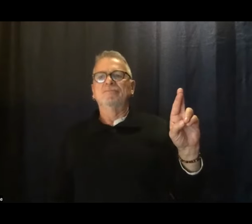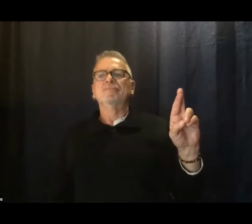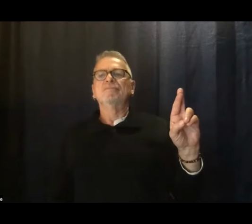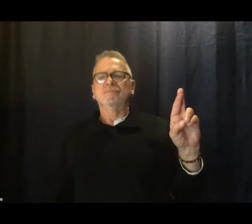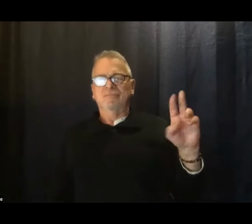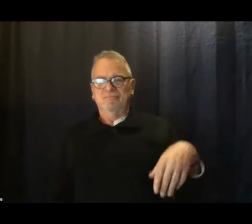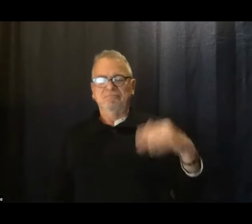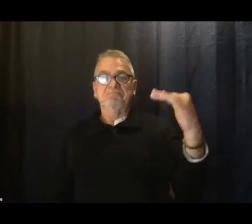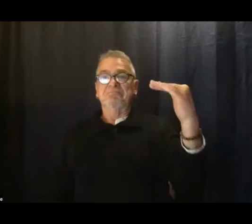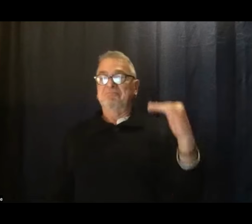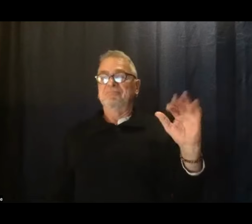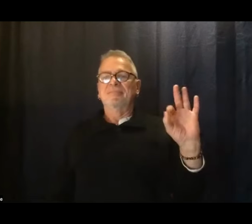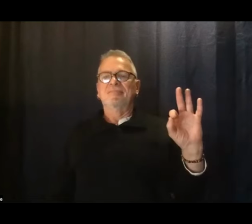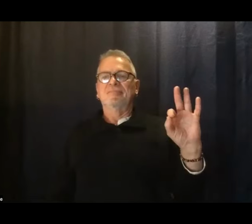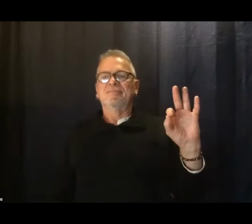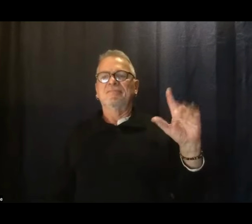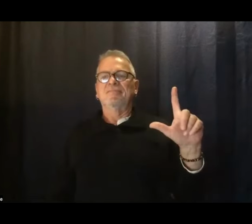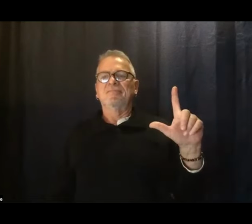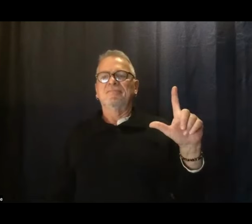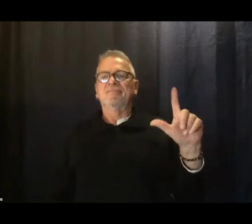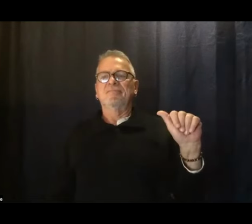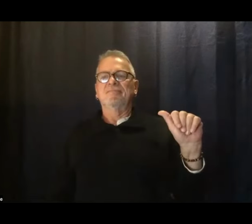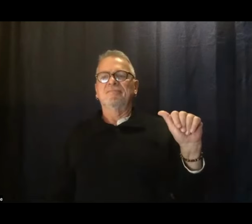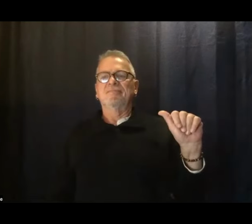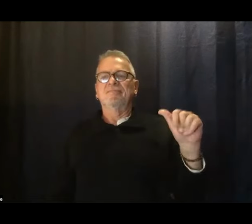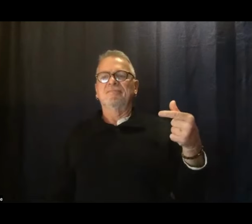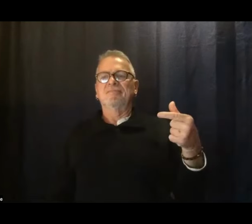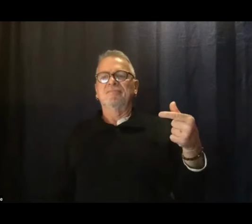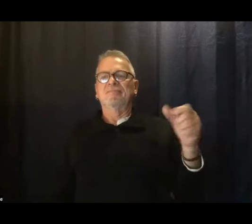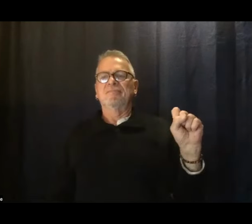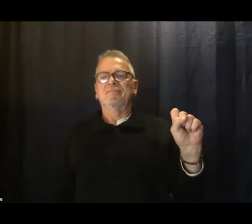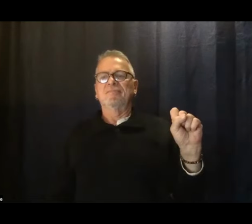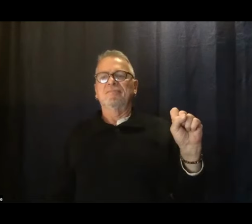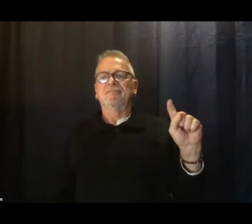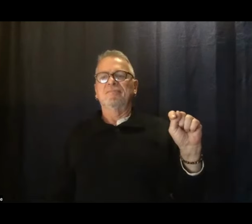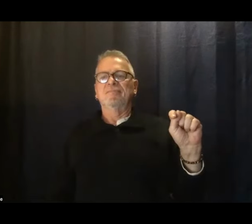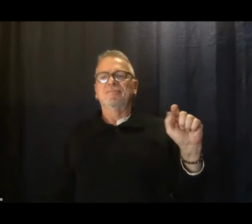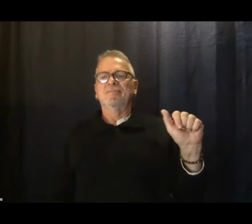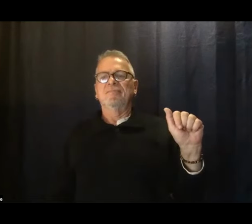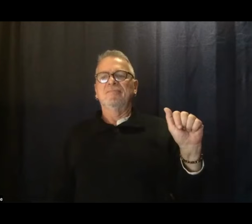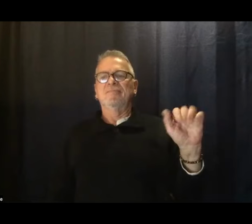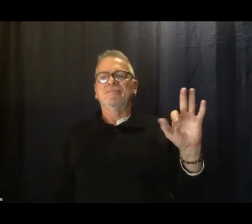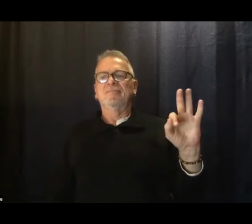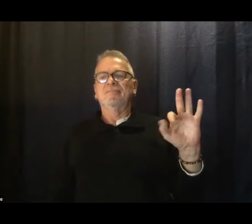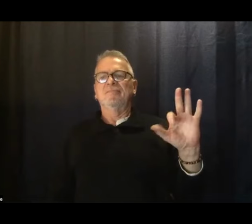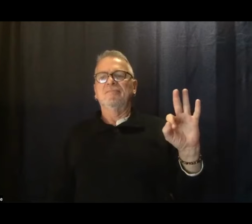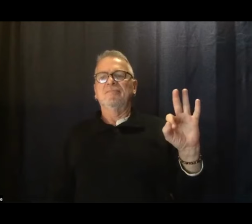letters, Denver. That's English represented visually. Now we have